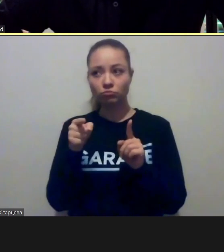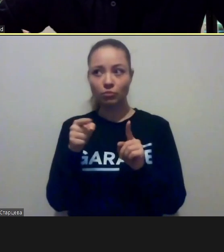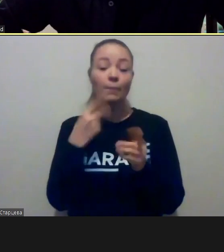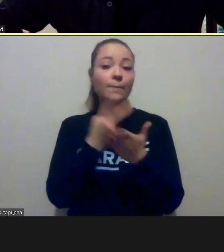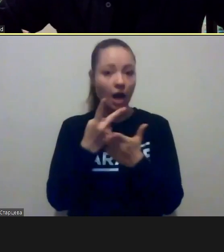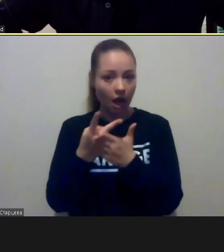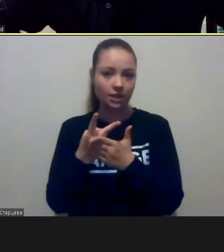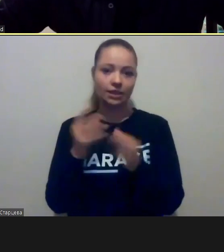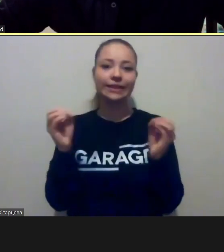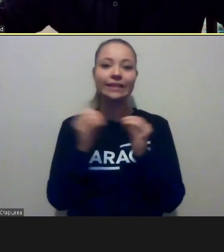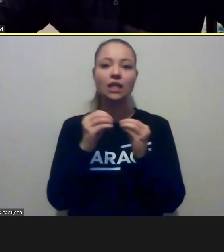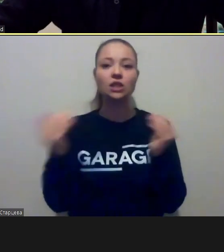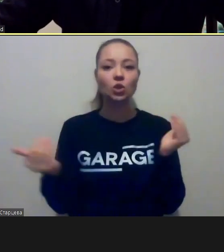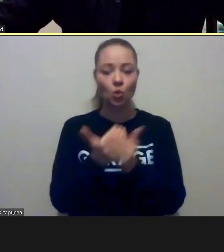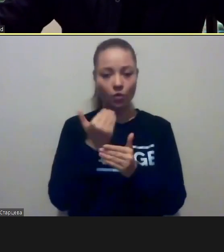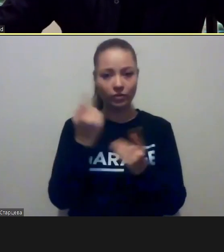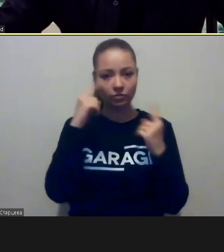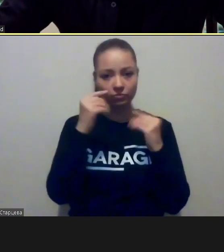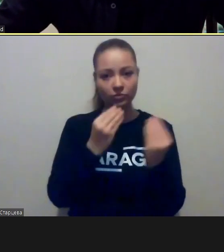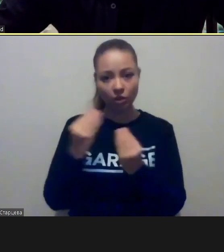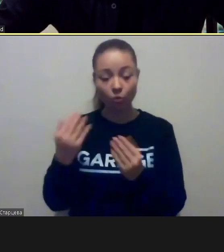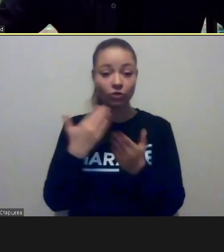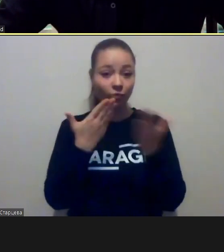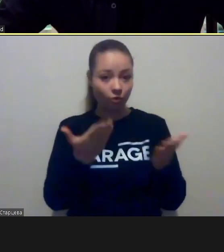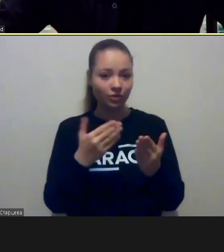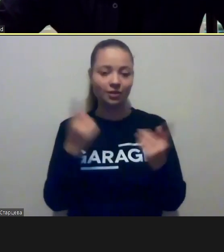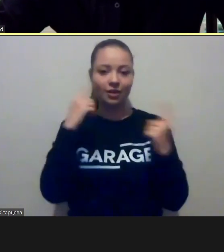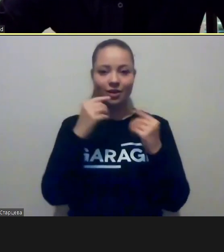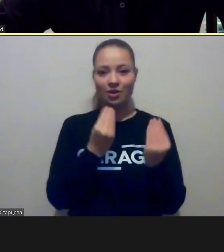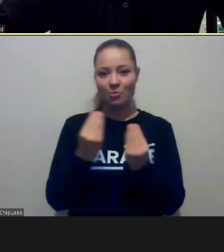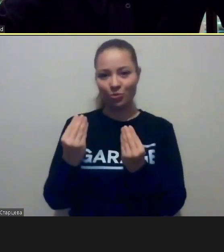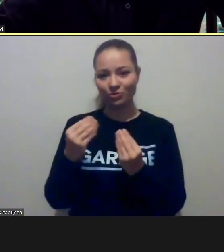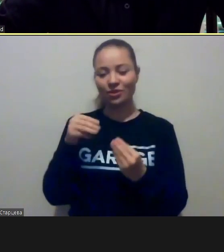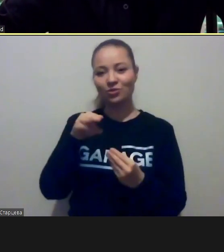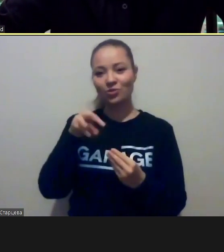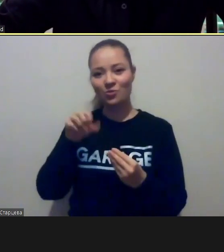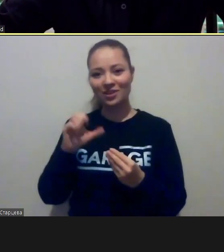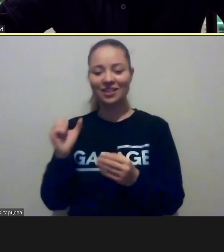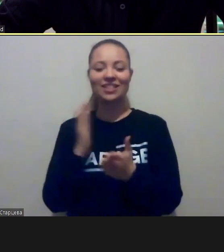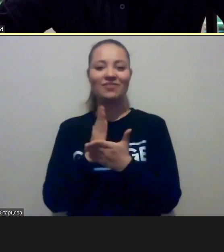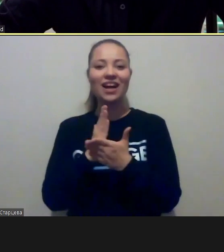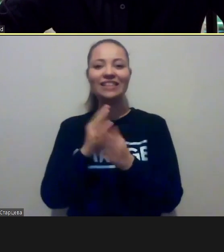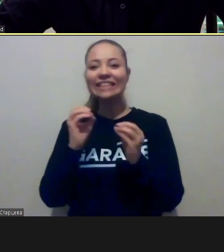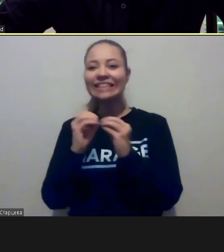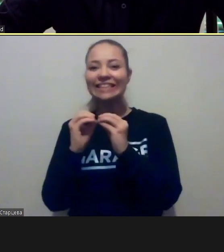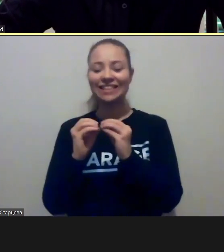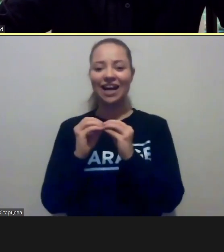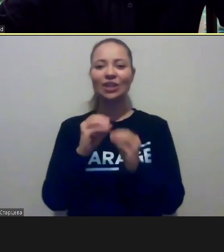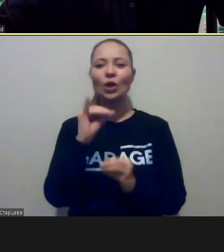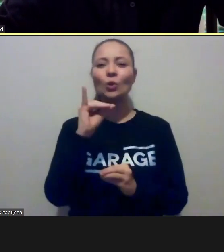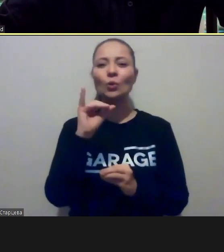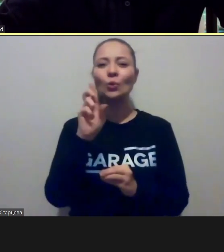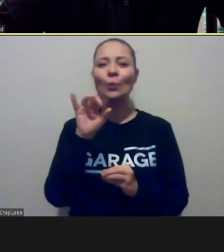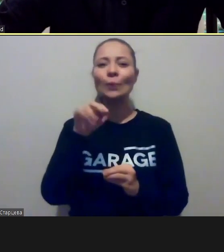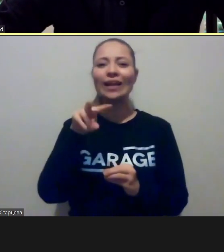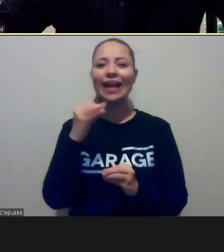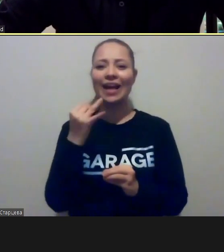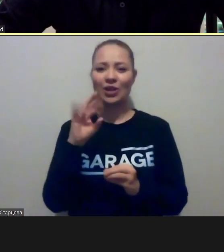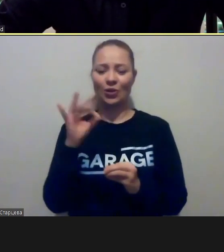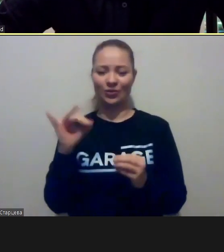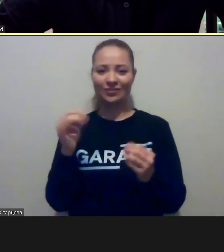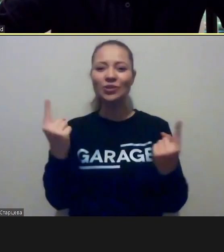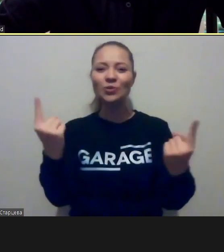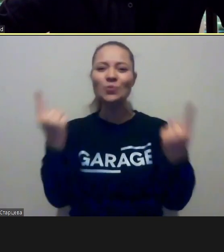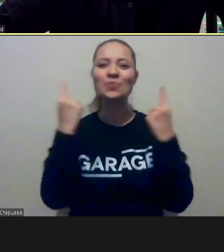10 artworks specially made for this space, and Tomás's work is the 10th work, so it's a kind of a